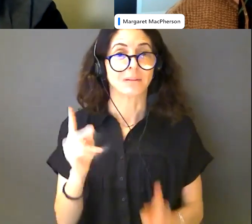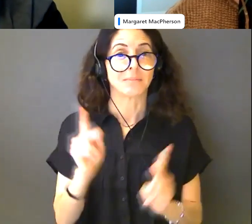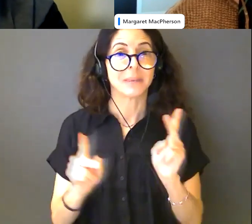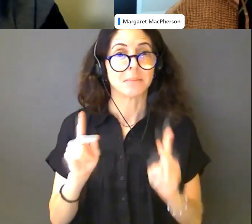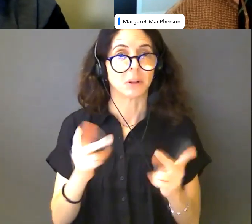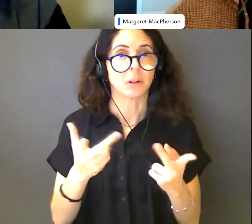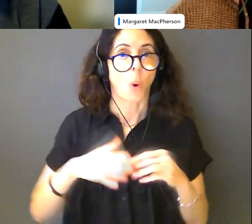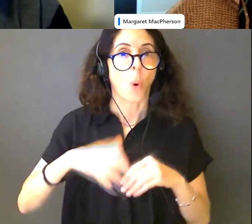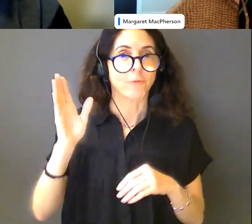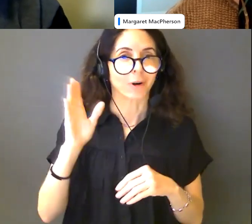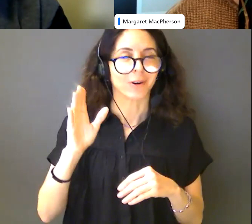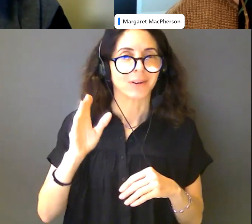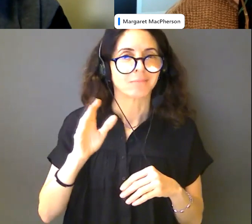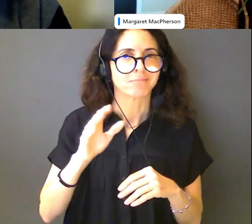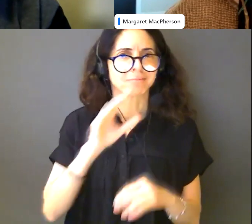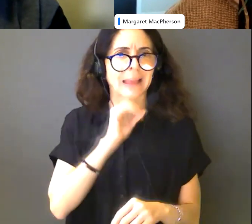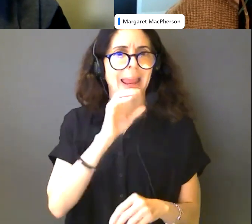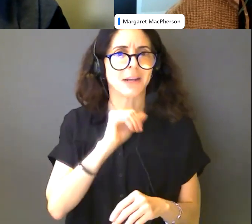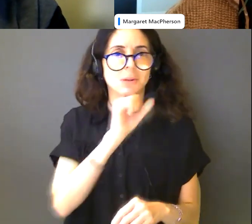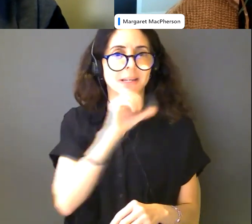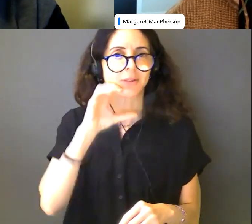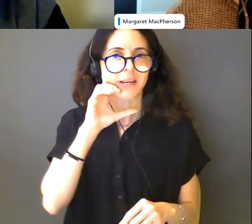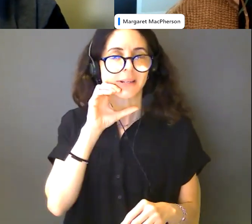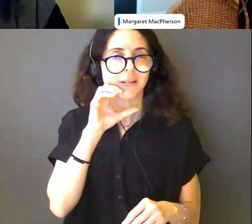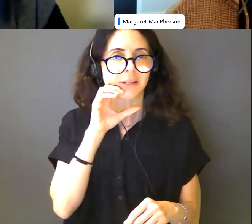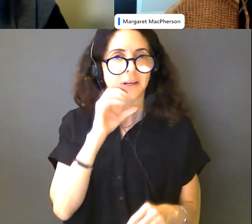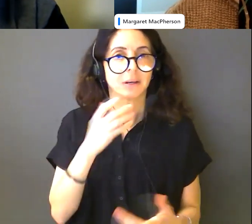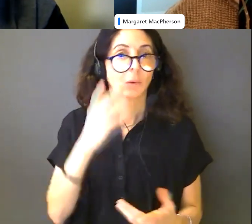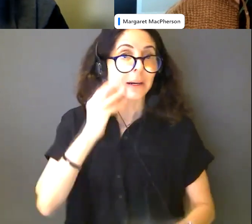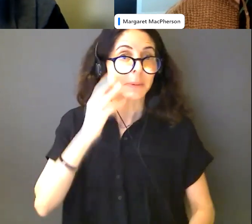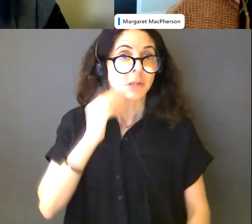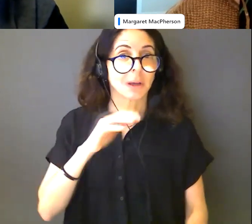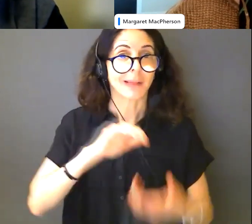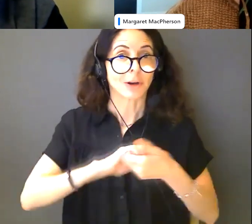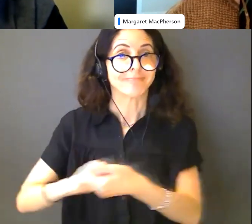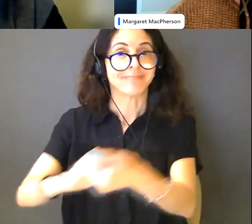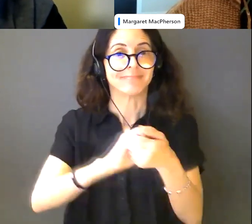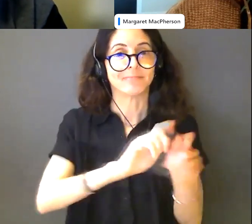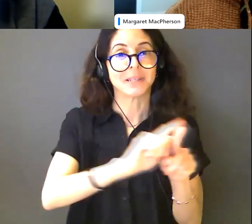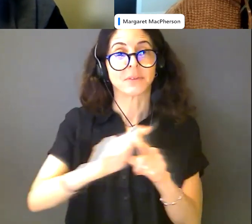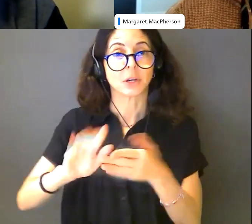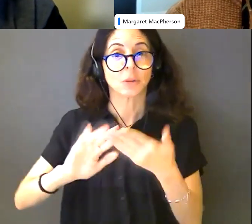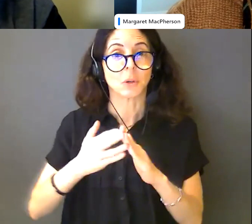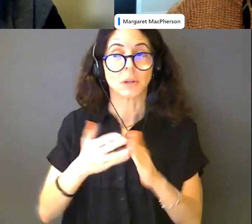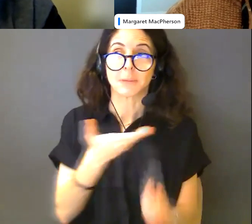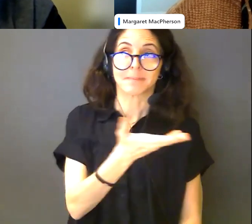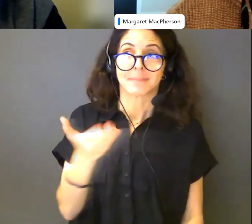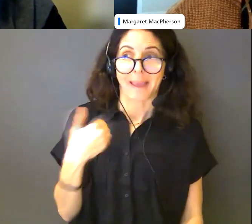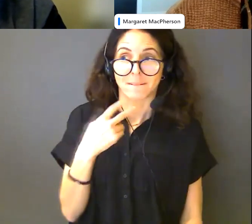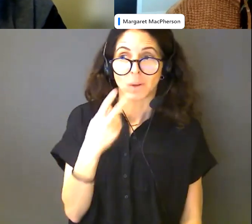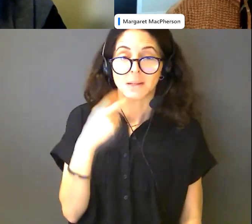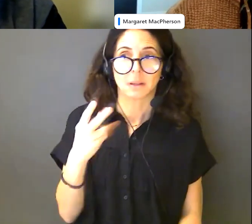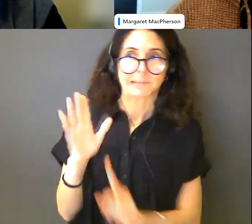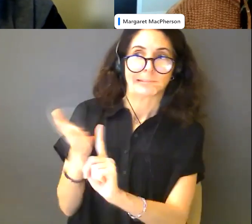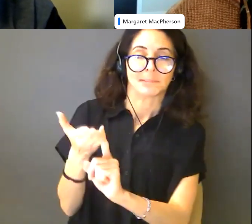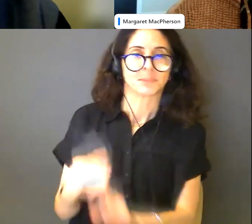this age. And they're working together in their communities and they have voices.